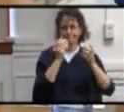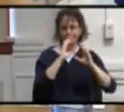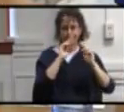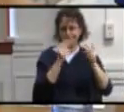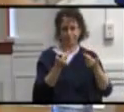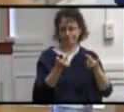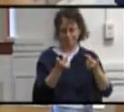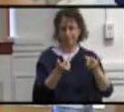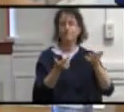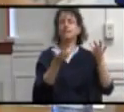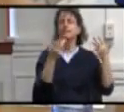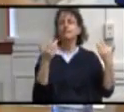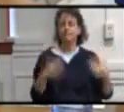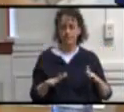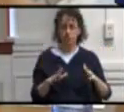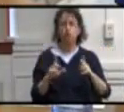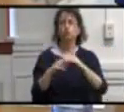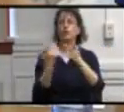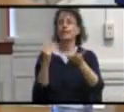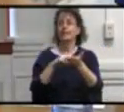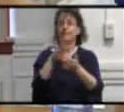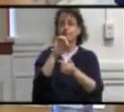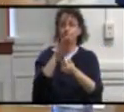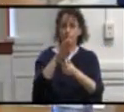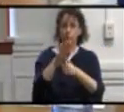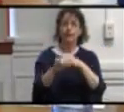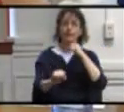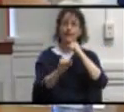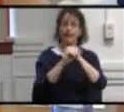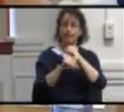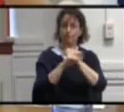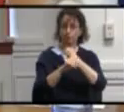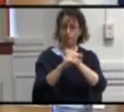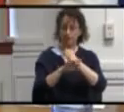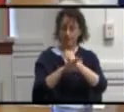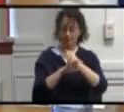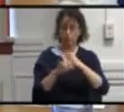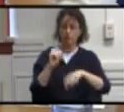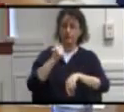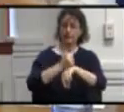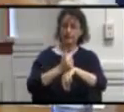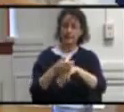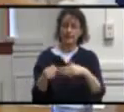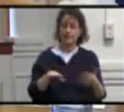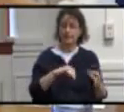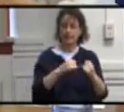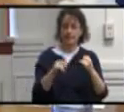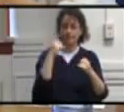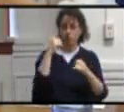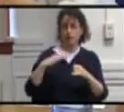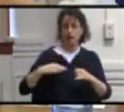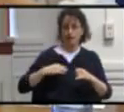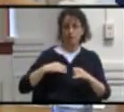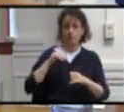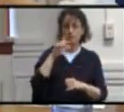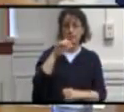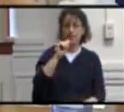advertising, a deadline was set to receive applications for April 21st.